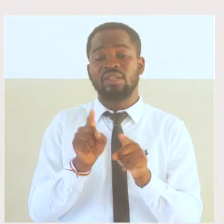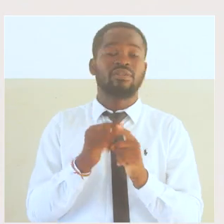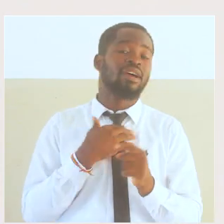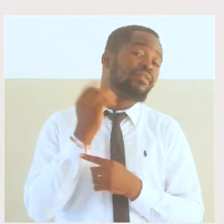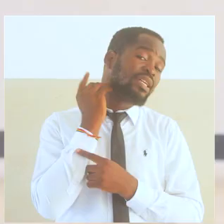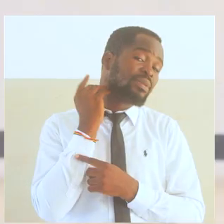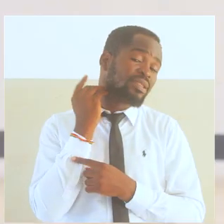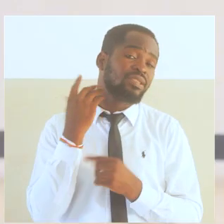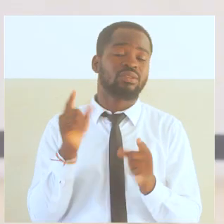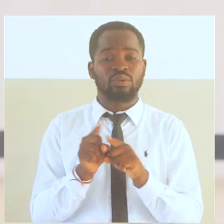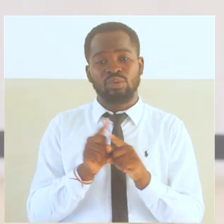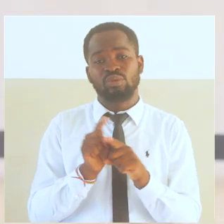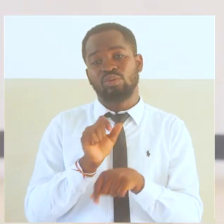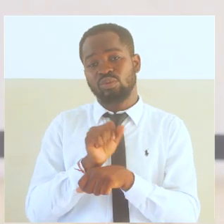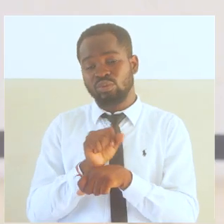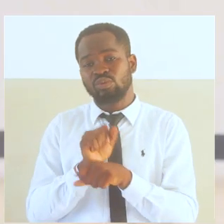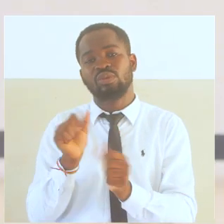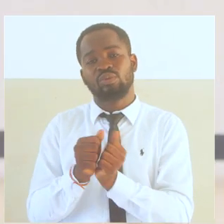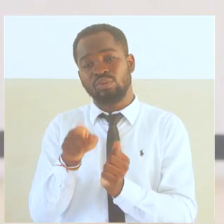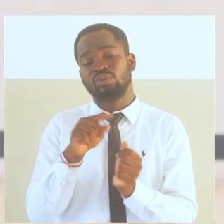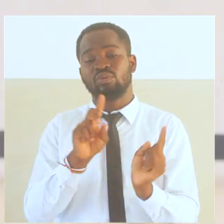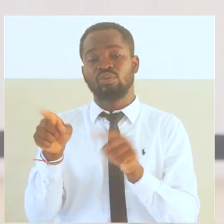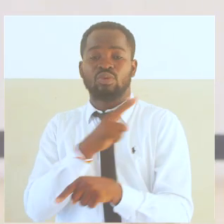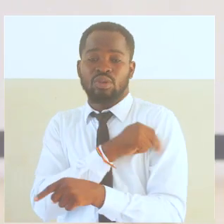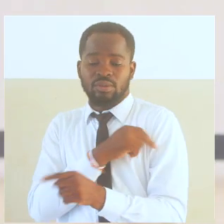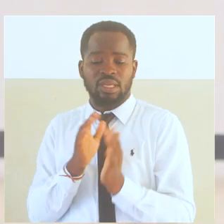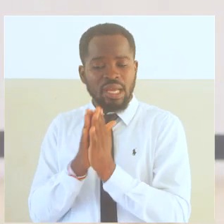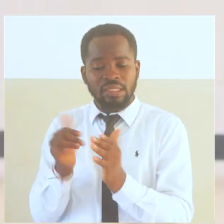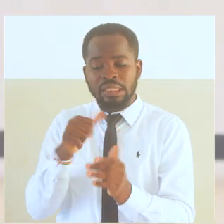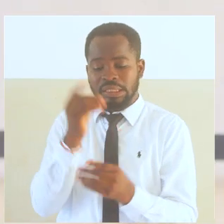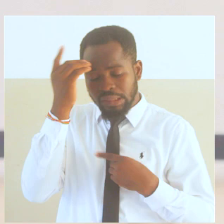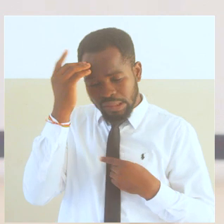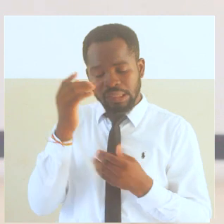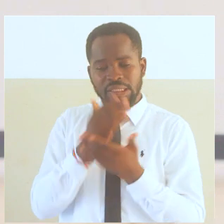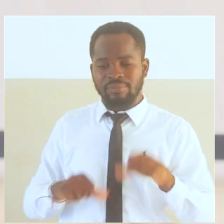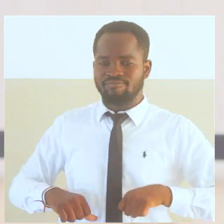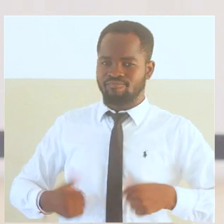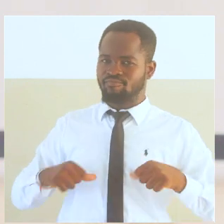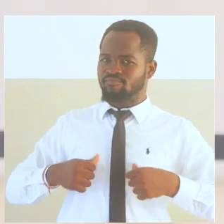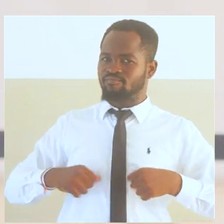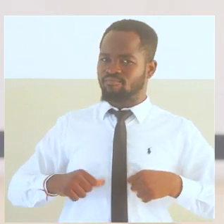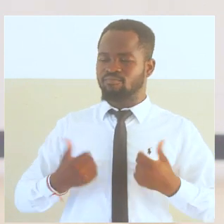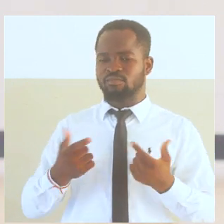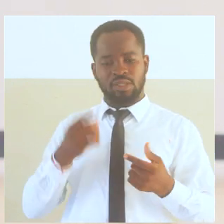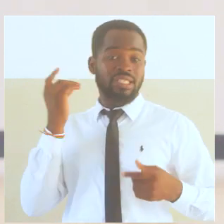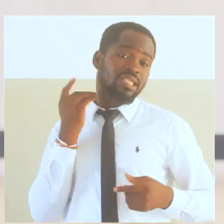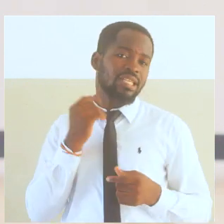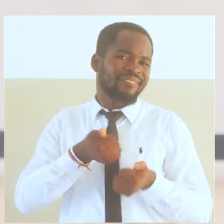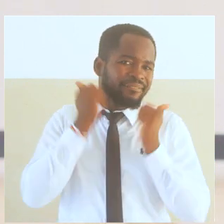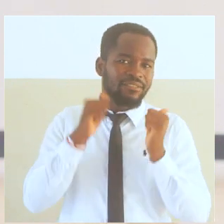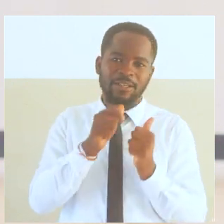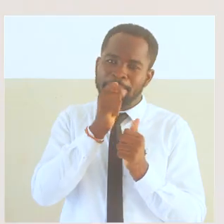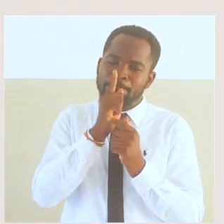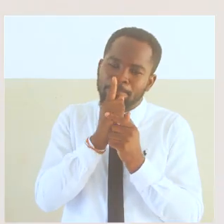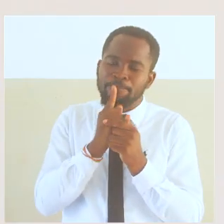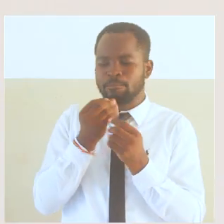get pregnant. But then if you have infections, that means when you get pregnant, you should always see your doctor. Control any form of ailments